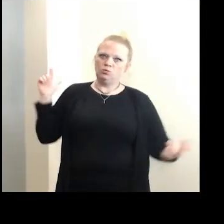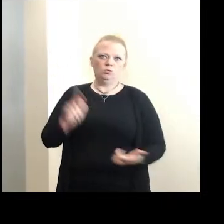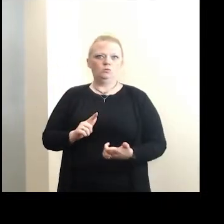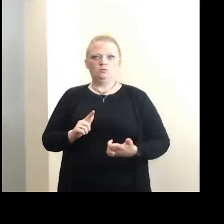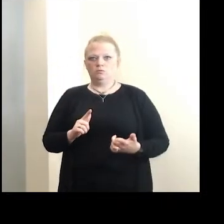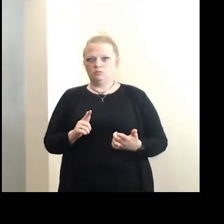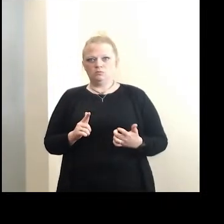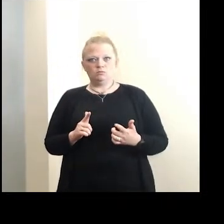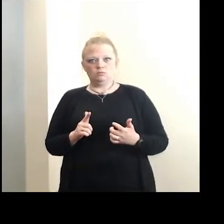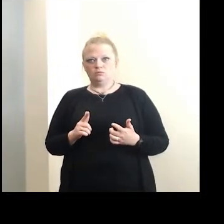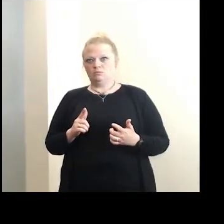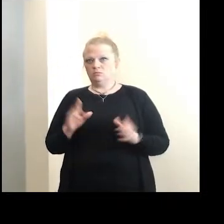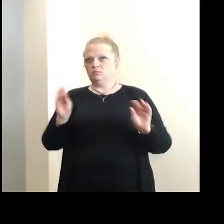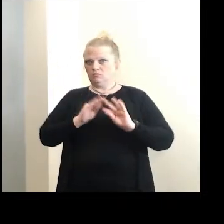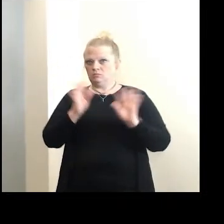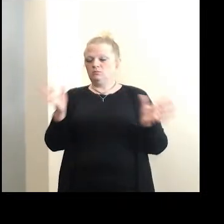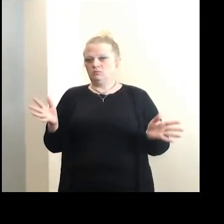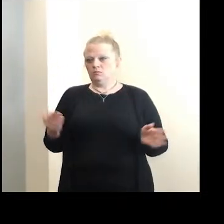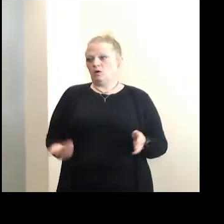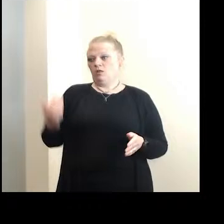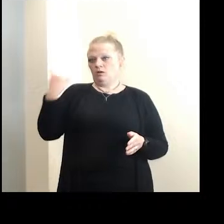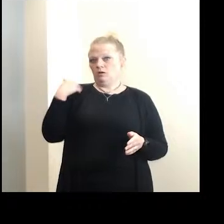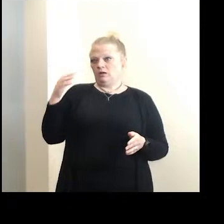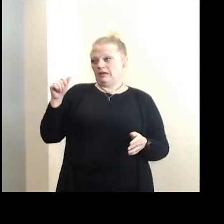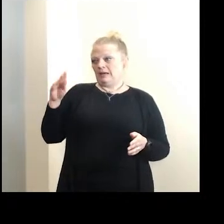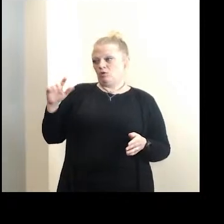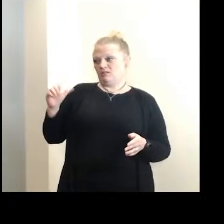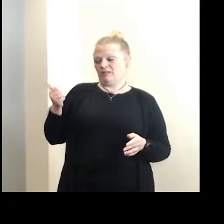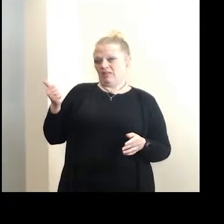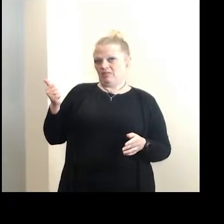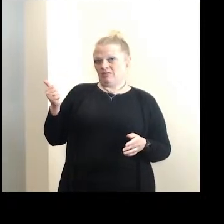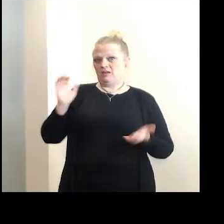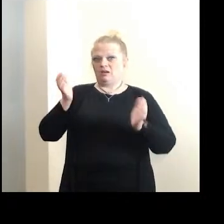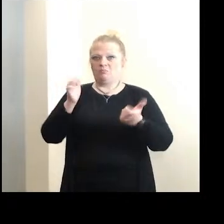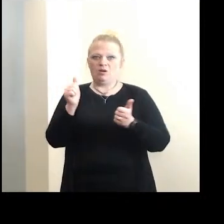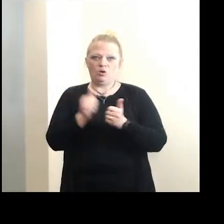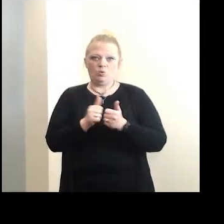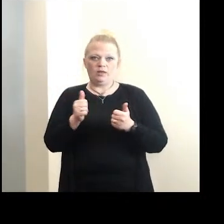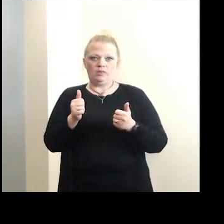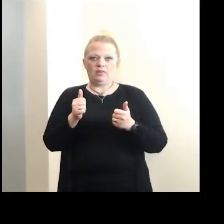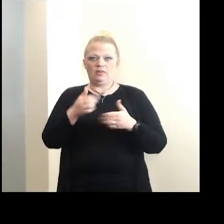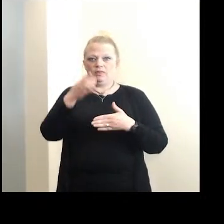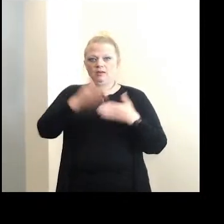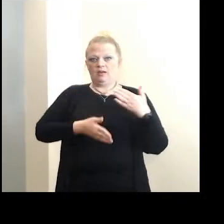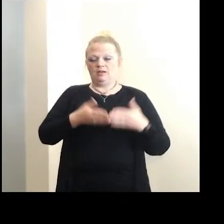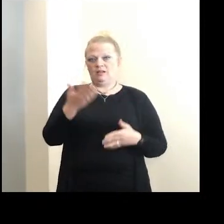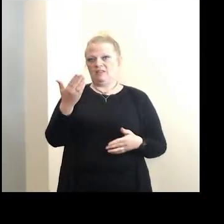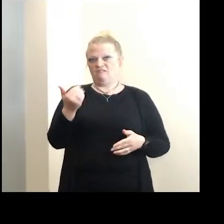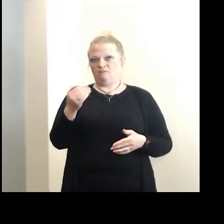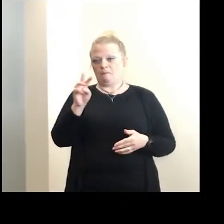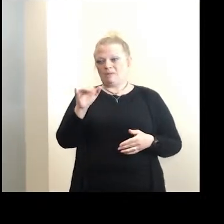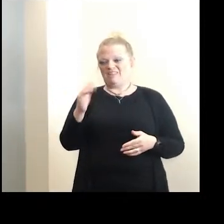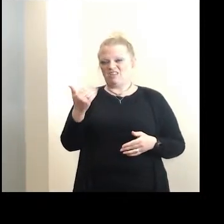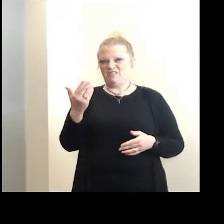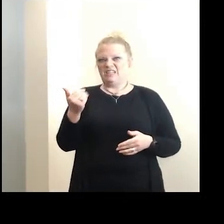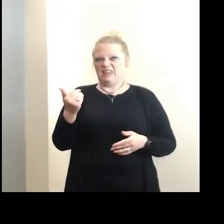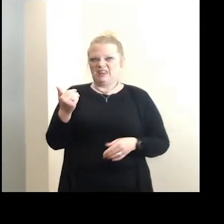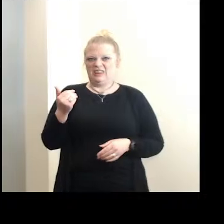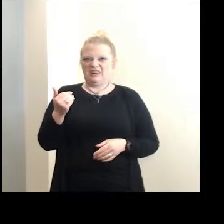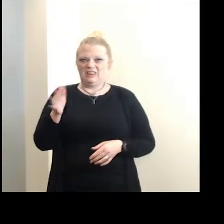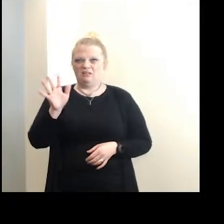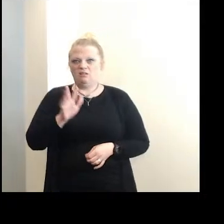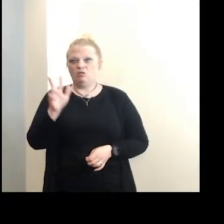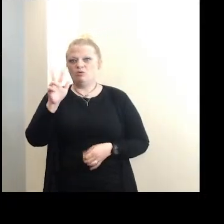noticeable dating back to April 10th, the week ending April 10th versus the week ending May 15th. We had